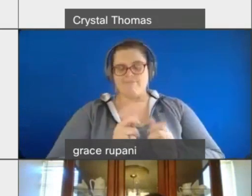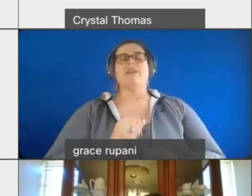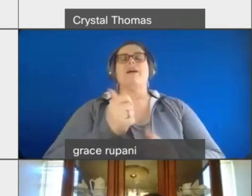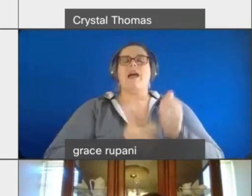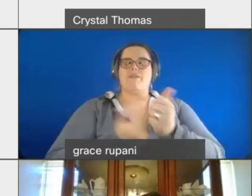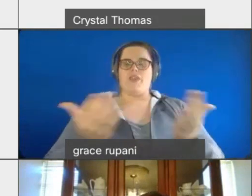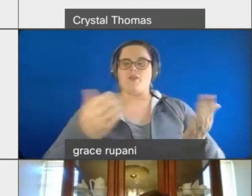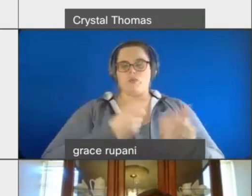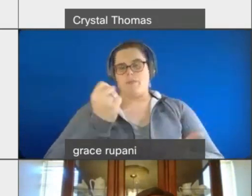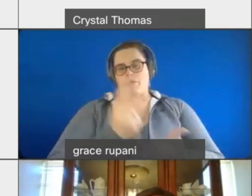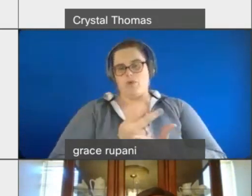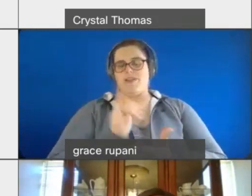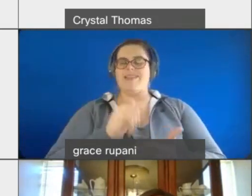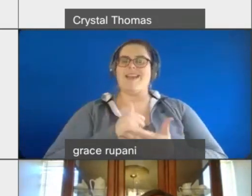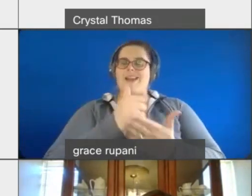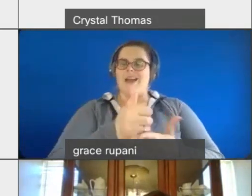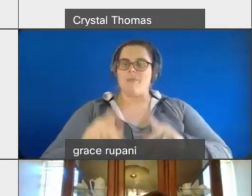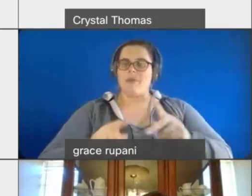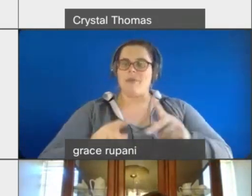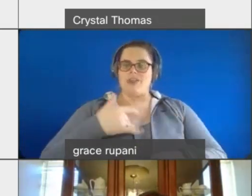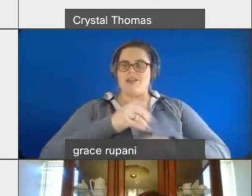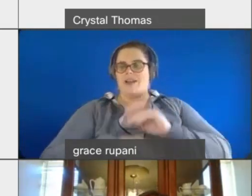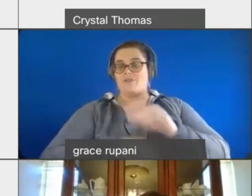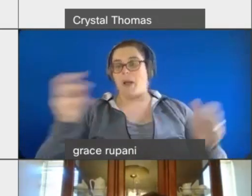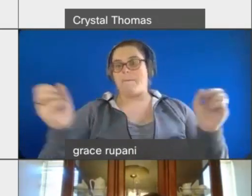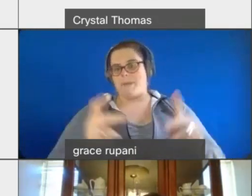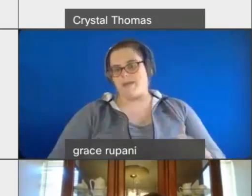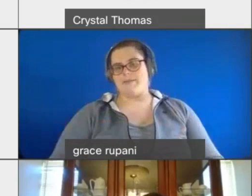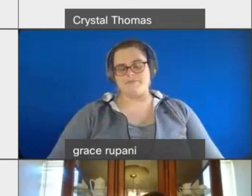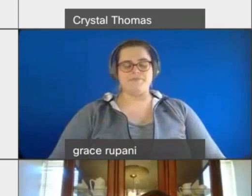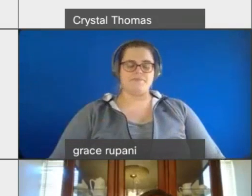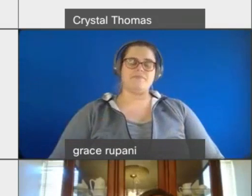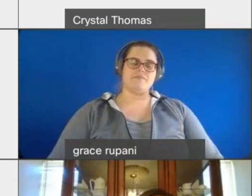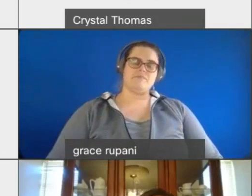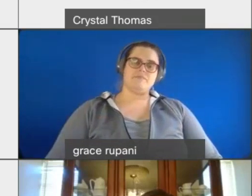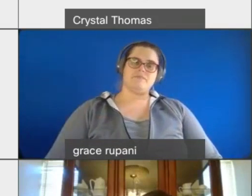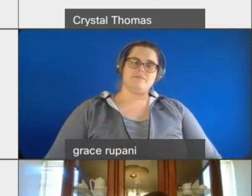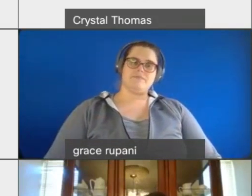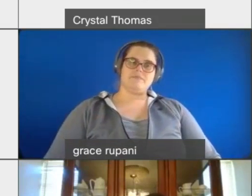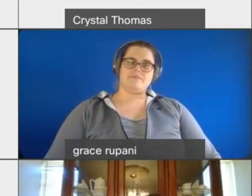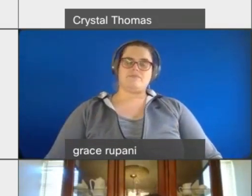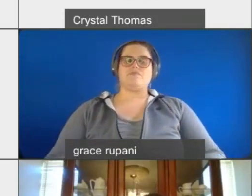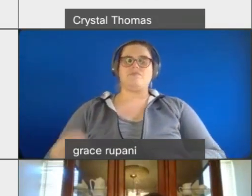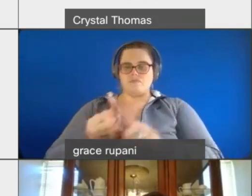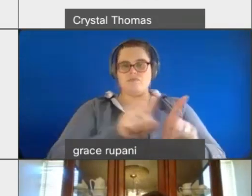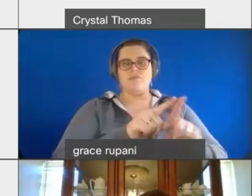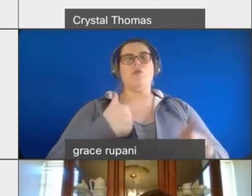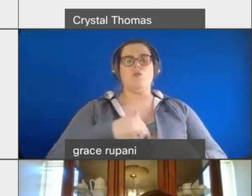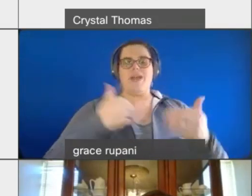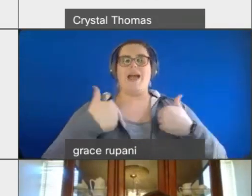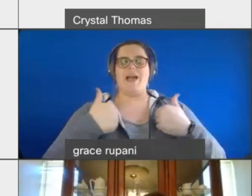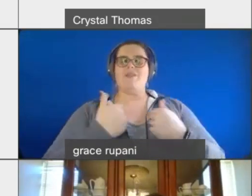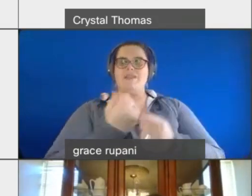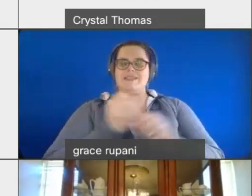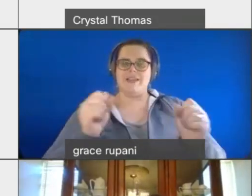made people, comfortable to come back. We also have separate activity kits for each person. We do